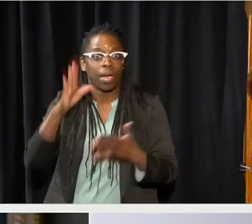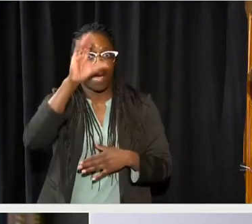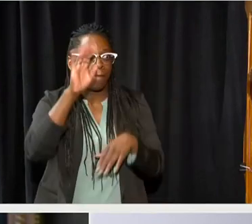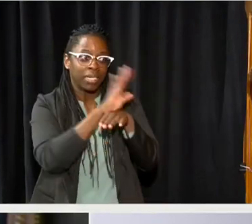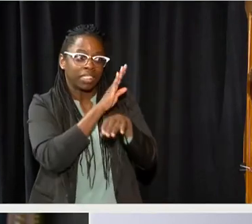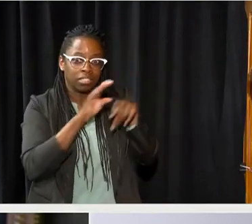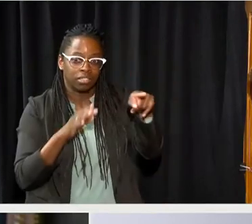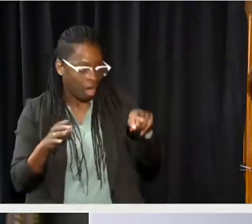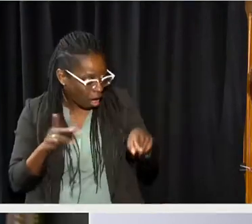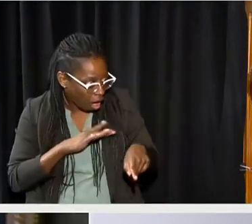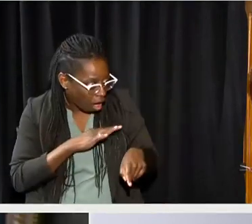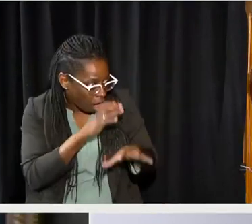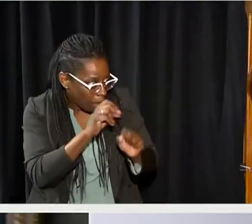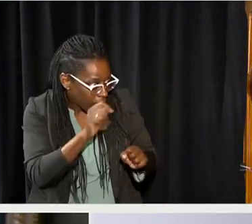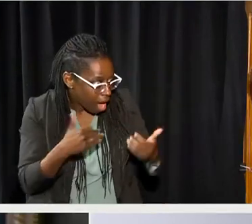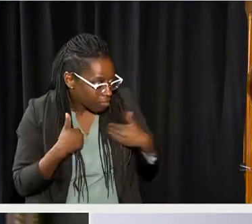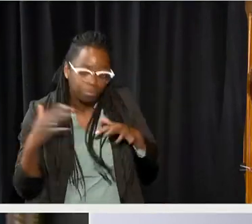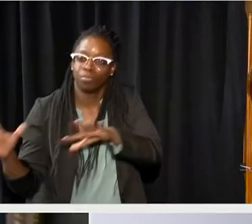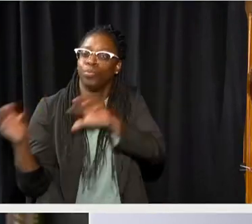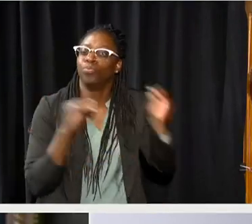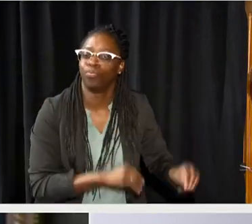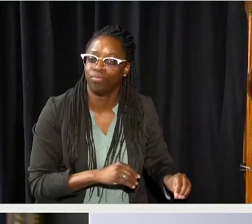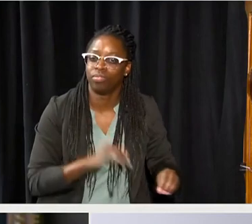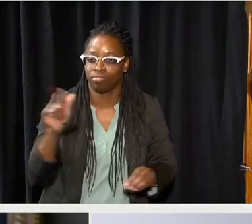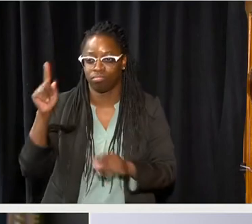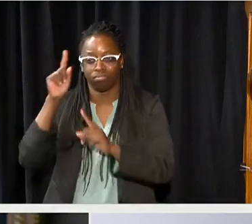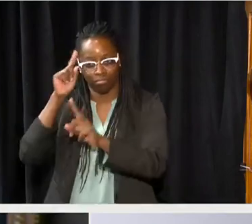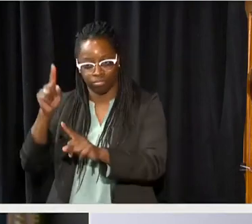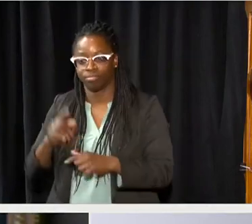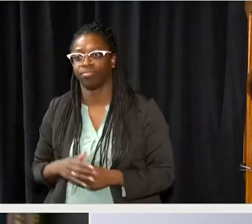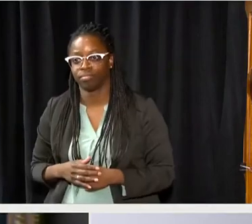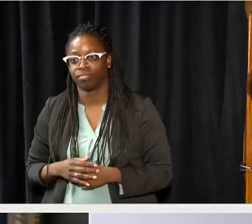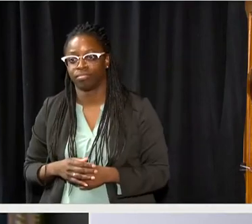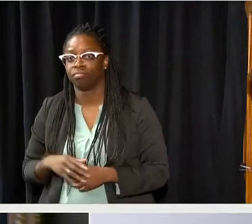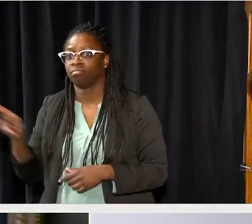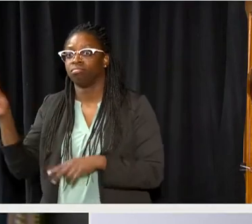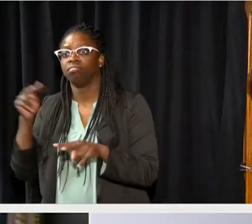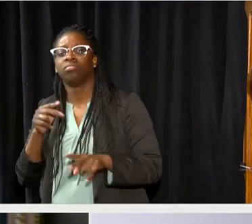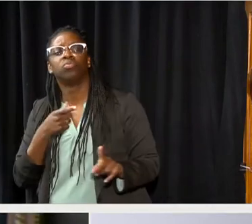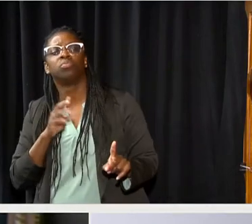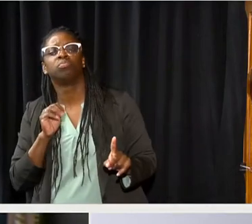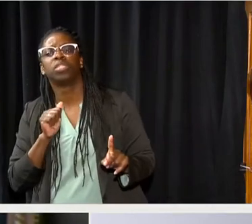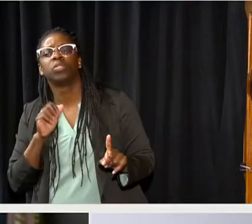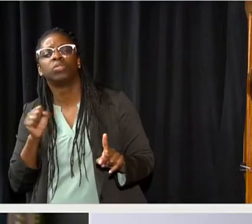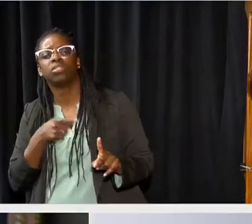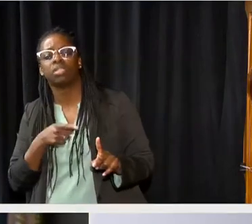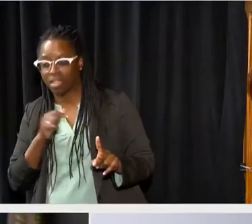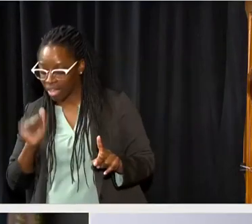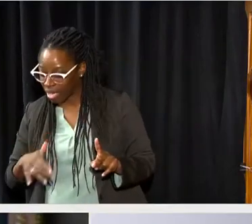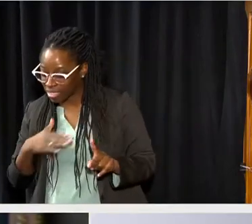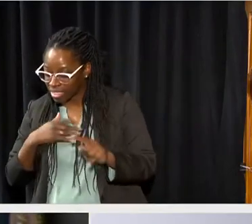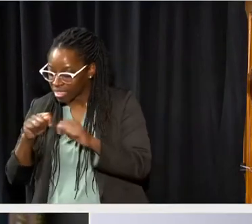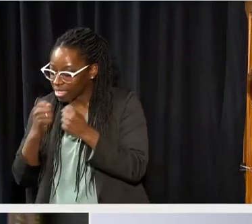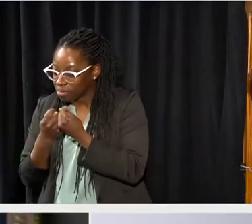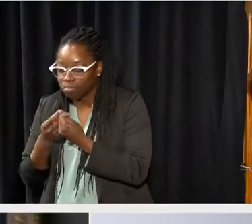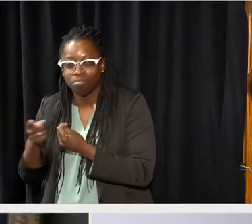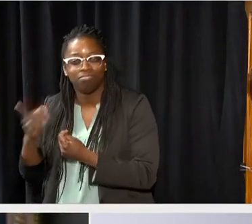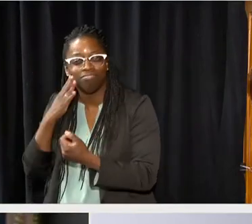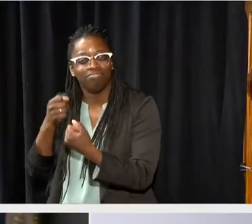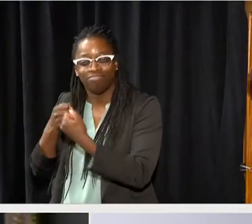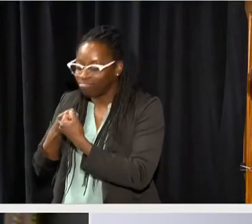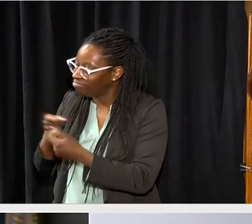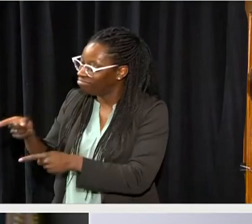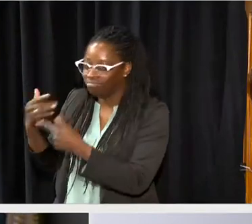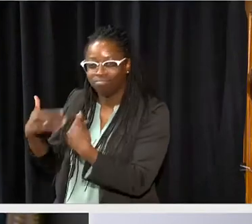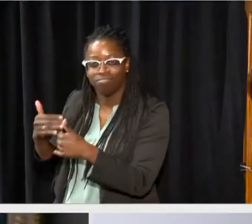And I want every company out there to know that we are Team Massachusetts. We're aligned in values. We